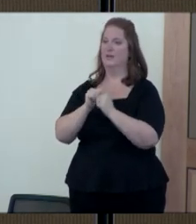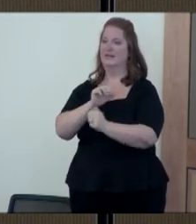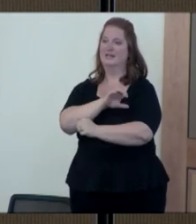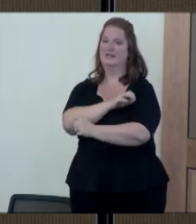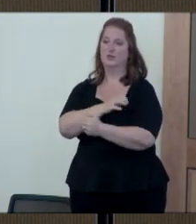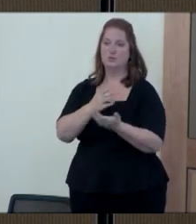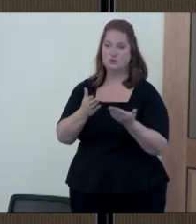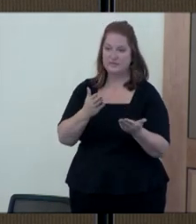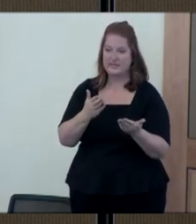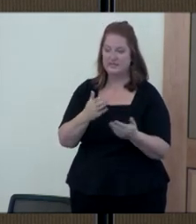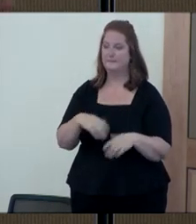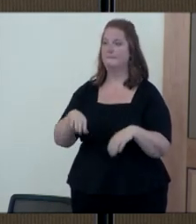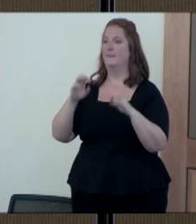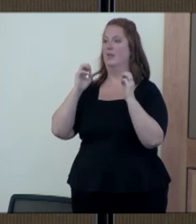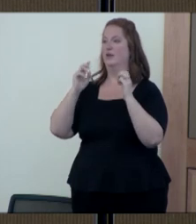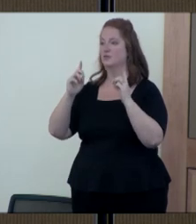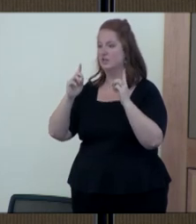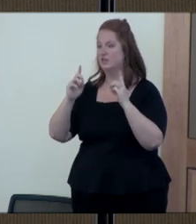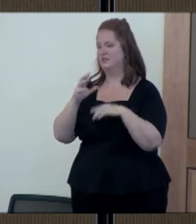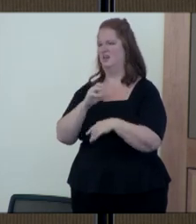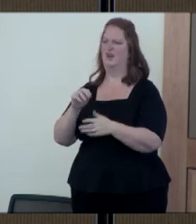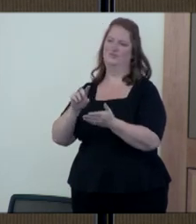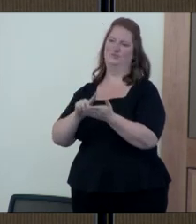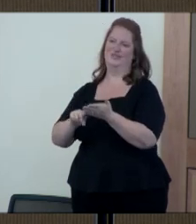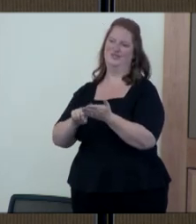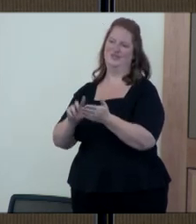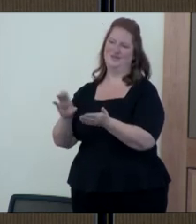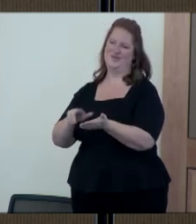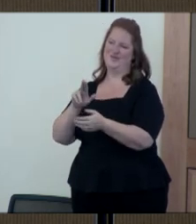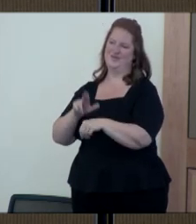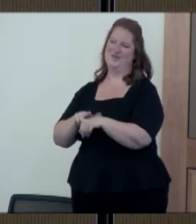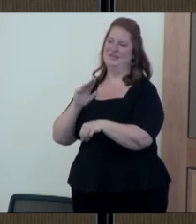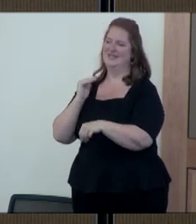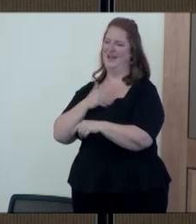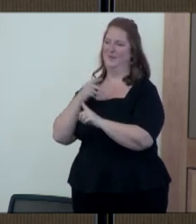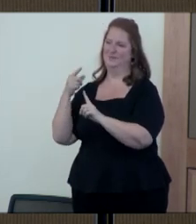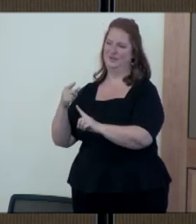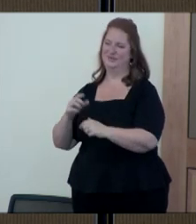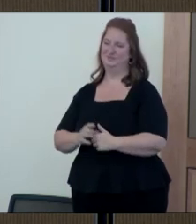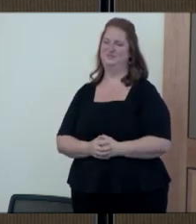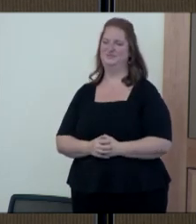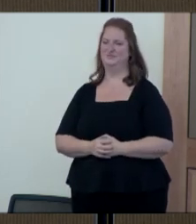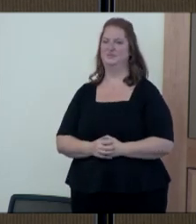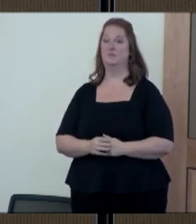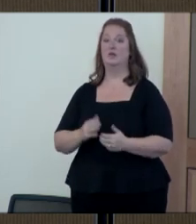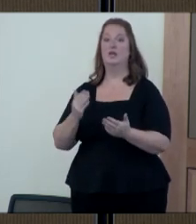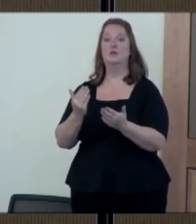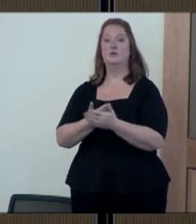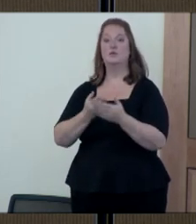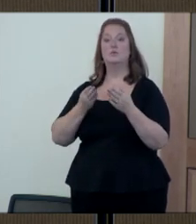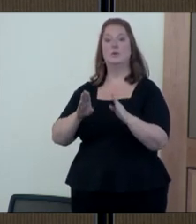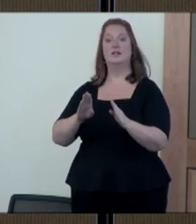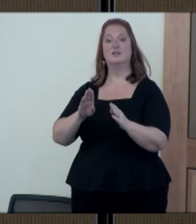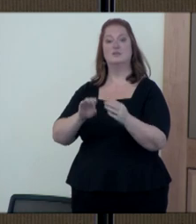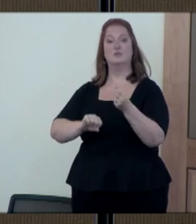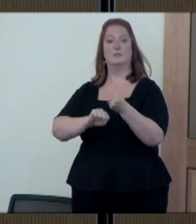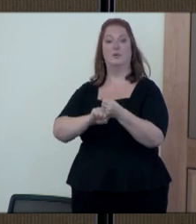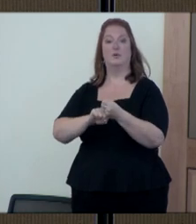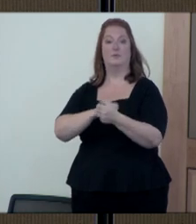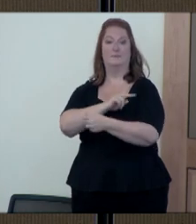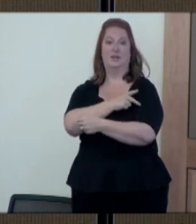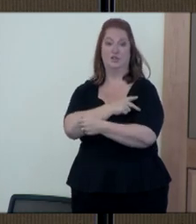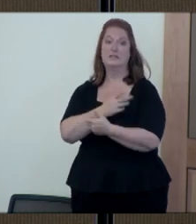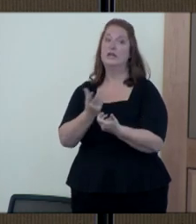through education, and of course, through research, a core part of our mission. And we're looking at new ways to support patients,